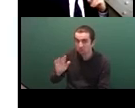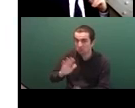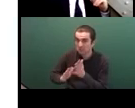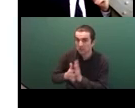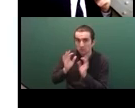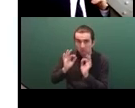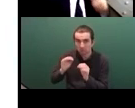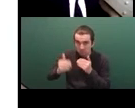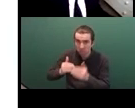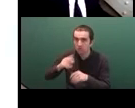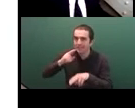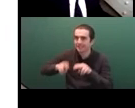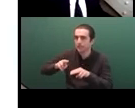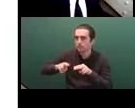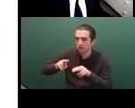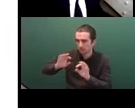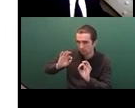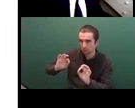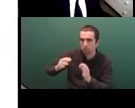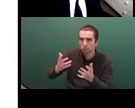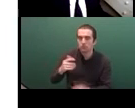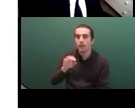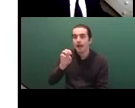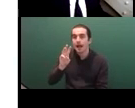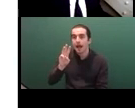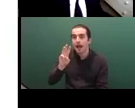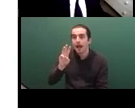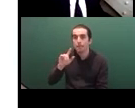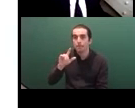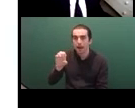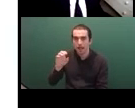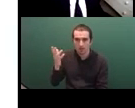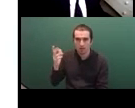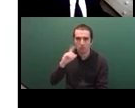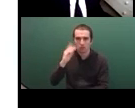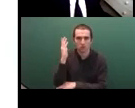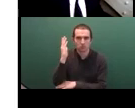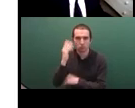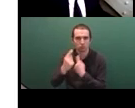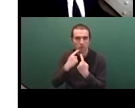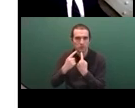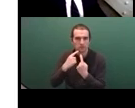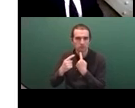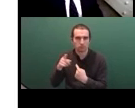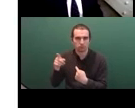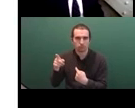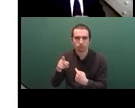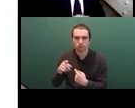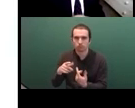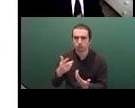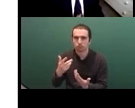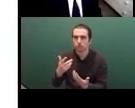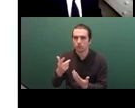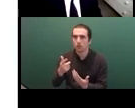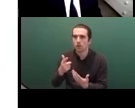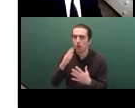Africa. Thank you, Richard, and thank you, everyone. It's an honor for me to present to you today on the course of